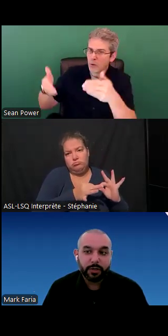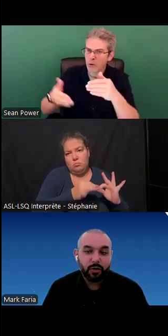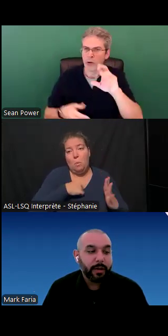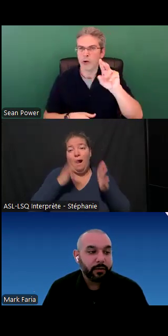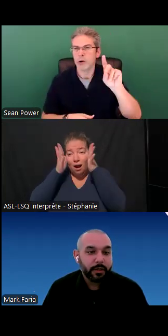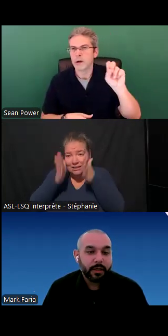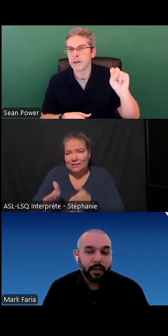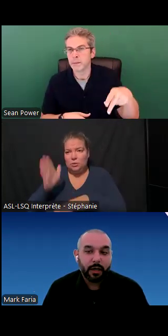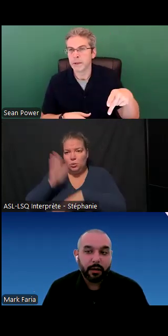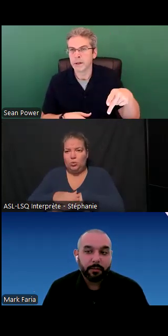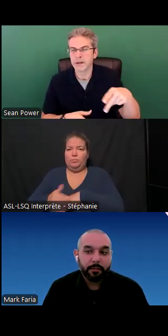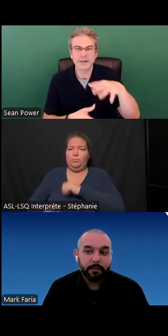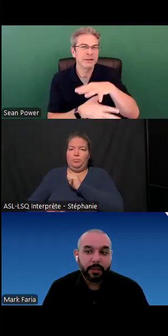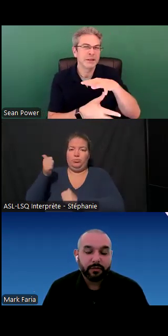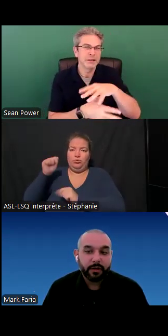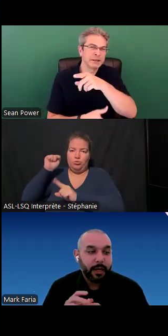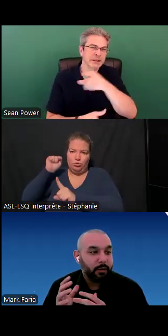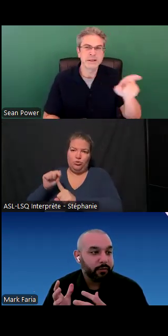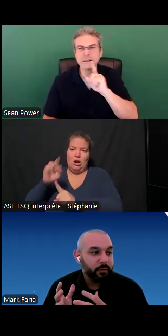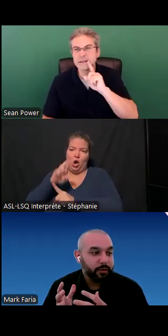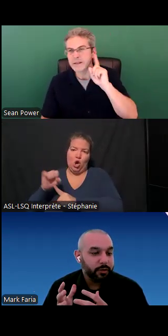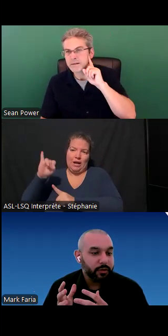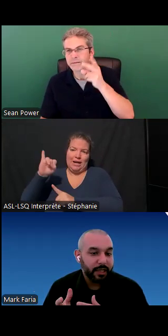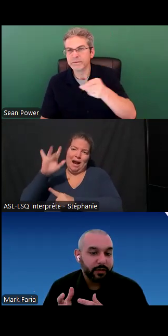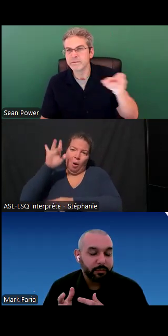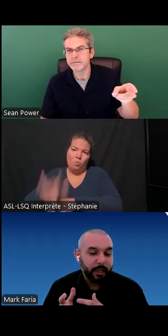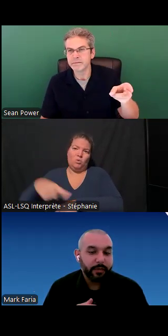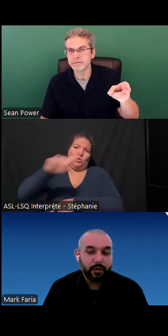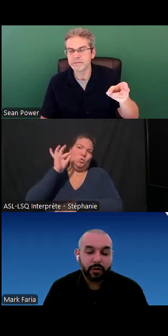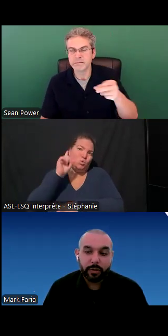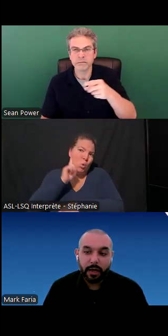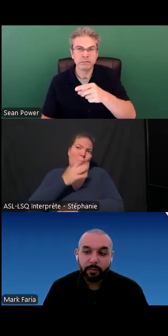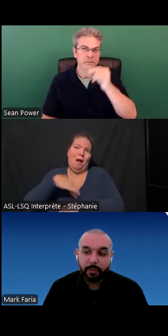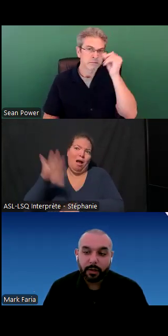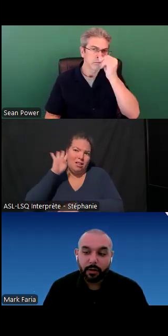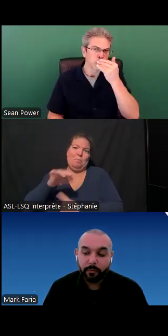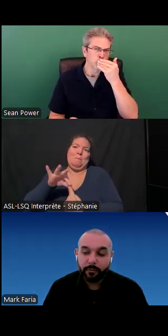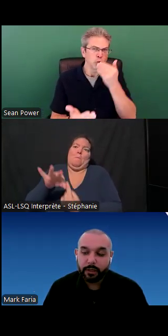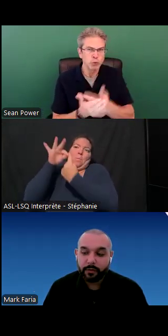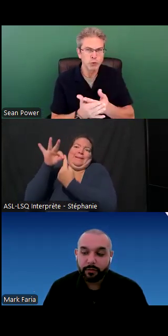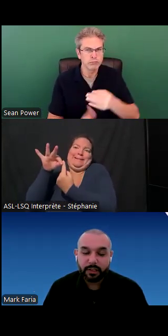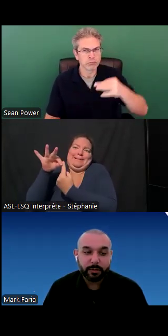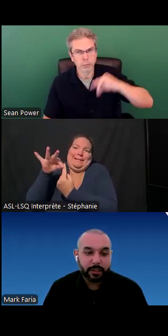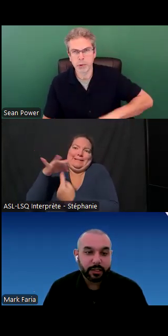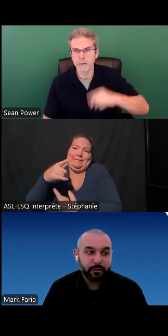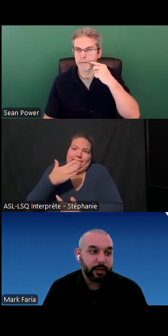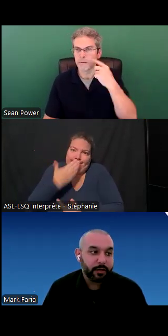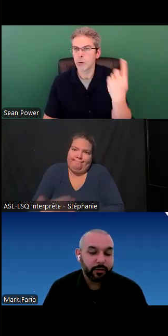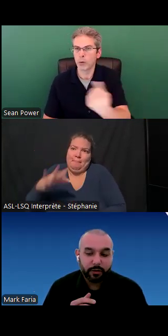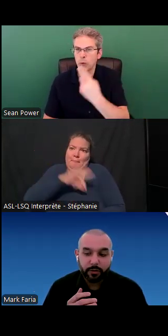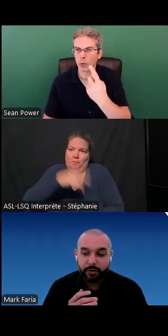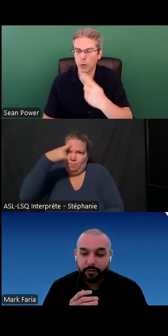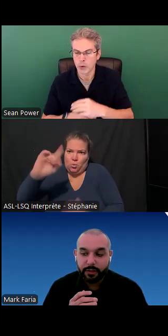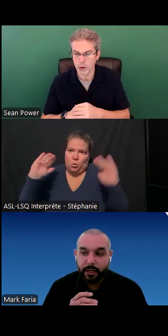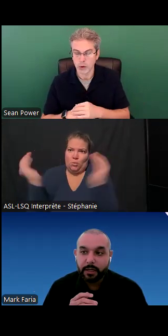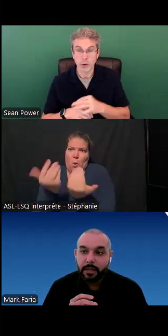people to know about. It's a very powerful savings plan that you can open up, hopefully, if you have the disability tax credit and